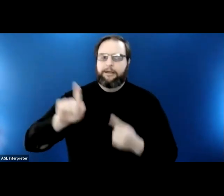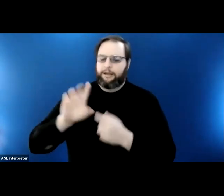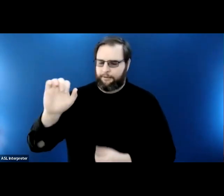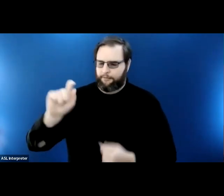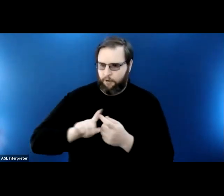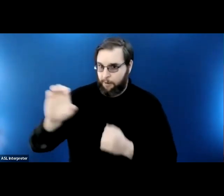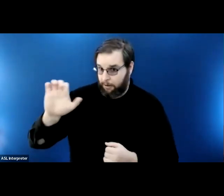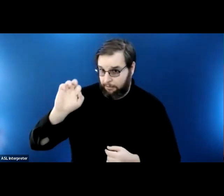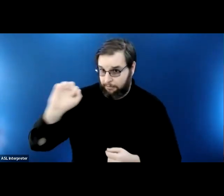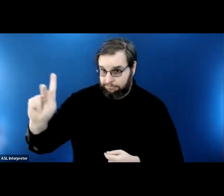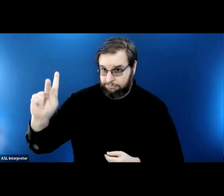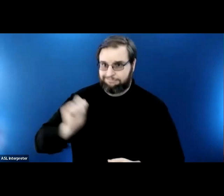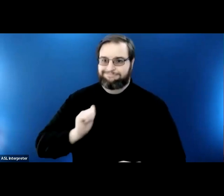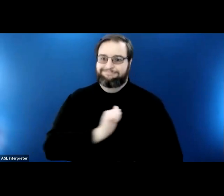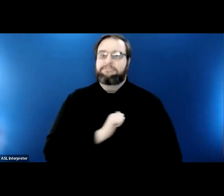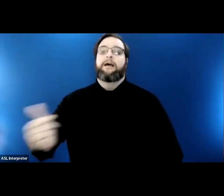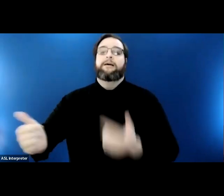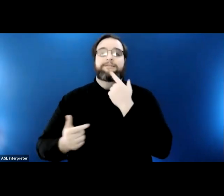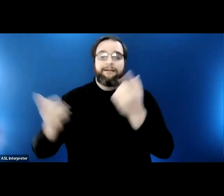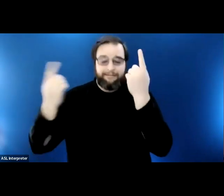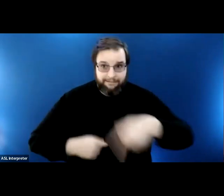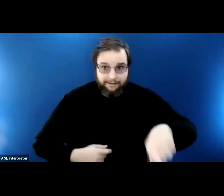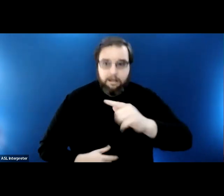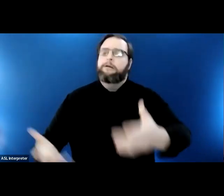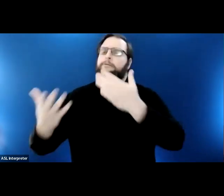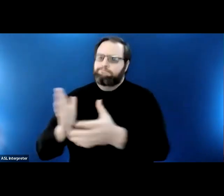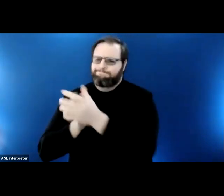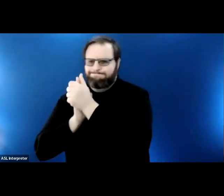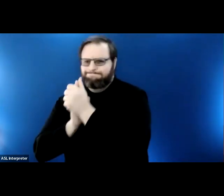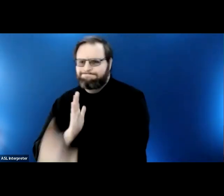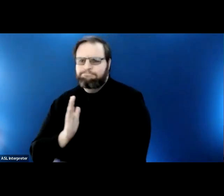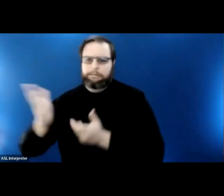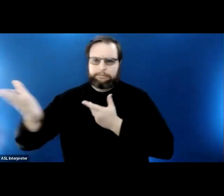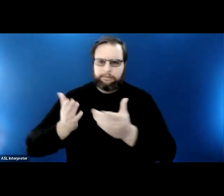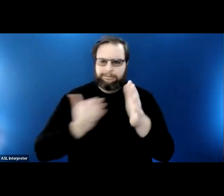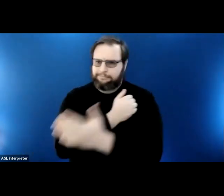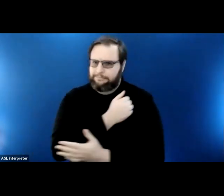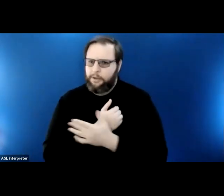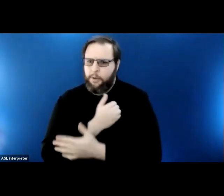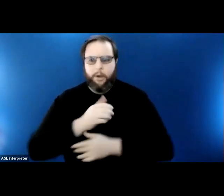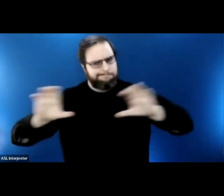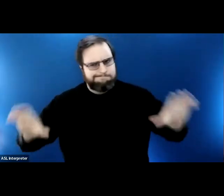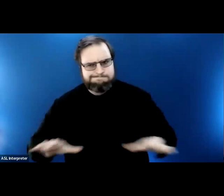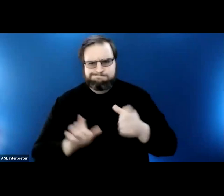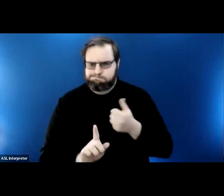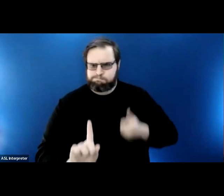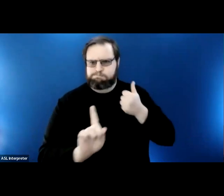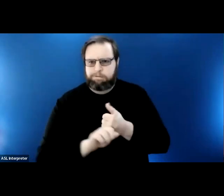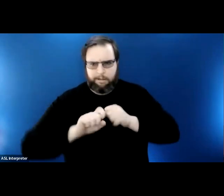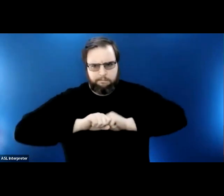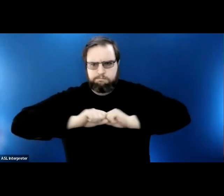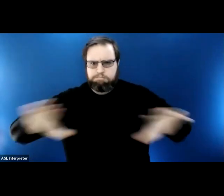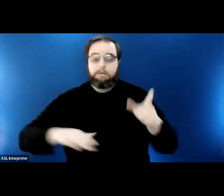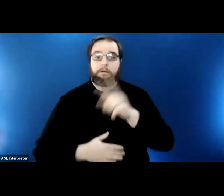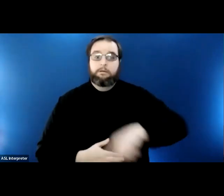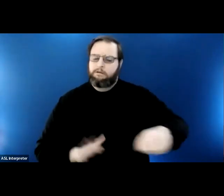Clark Atlanta. I just wanted to say to you all, thank you for using your talent to serve this country in such an impactful way. You represent